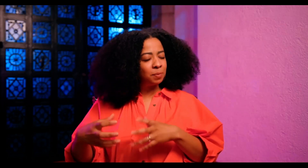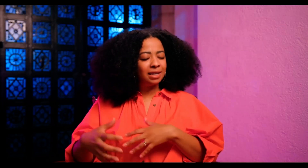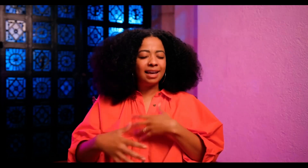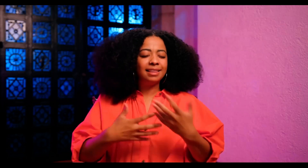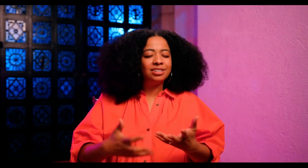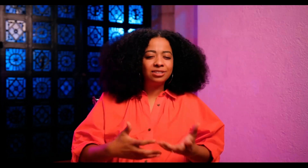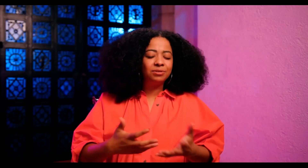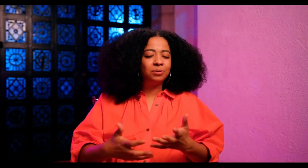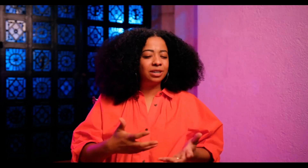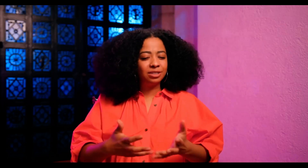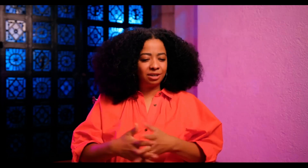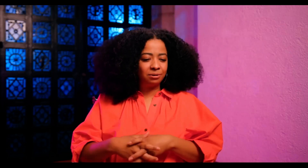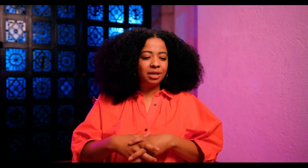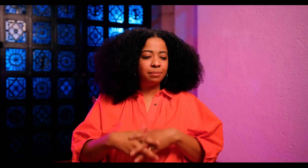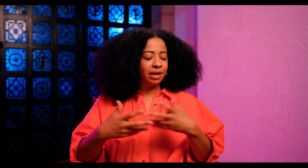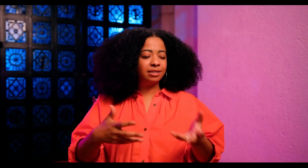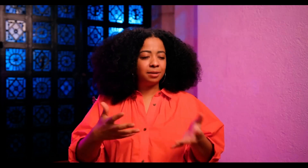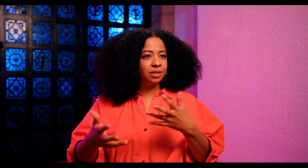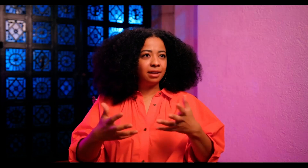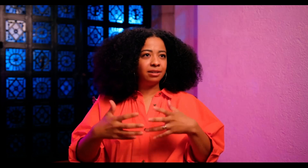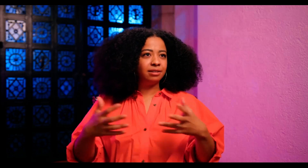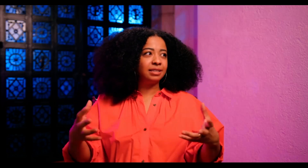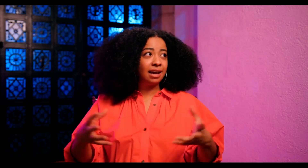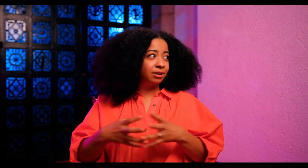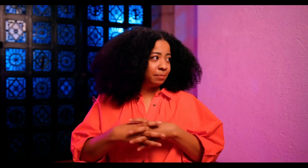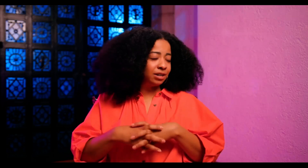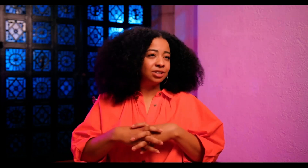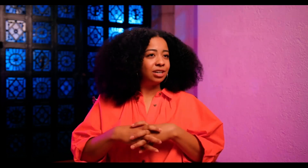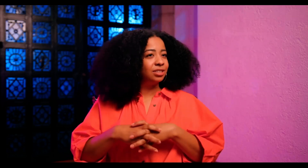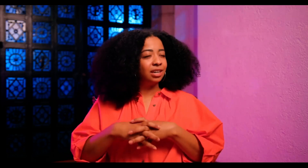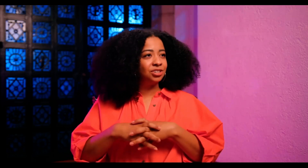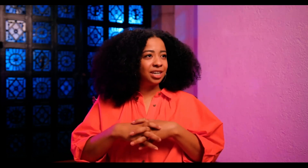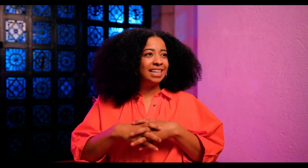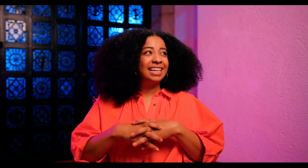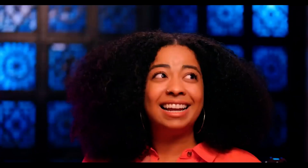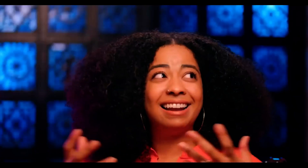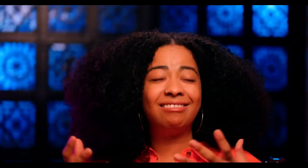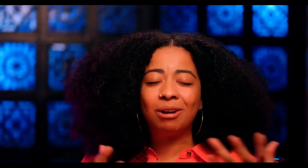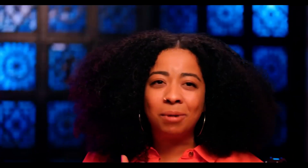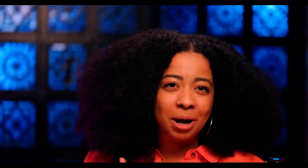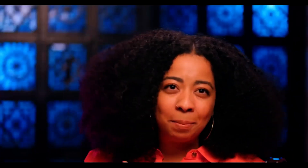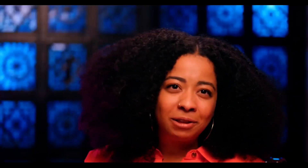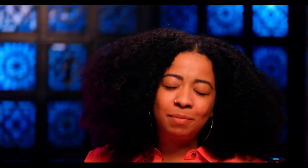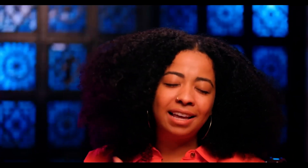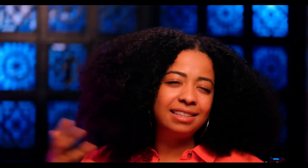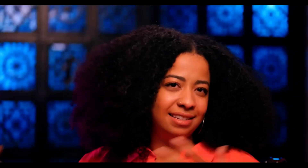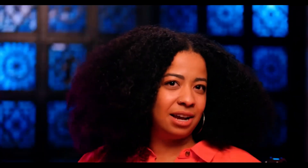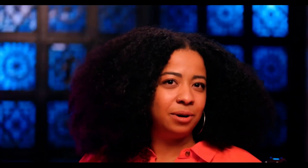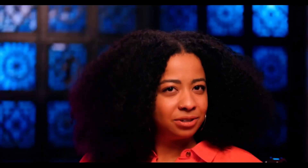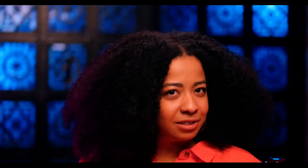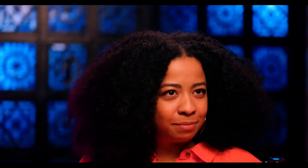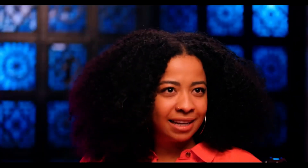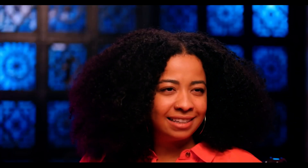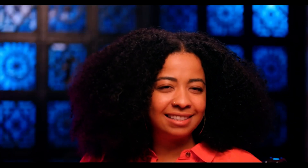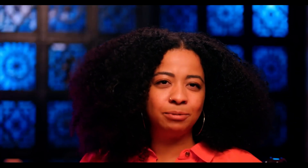this moment. And then just a few years ago, Mayor Tubbs and others gathered mayors across the country, and from a couple of pilots to